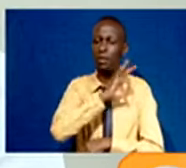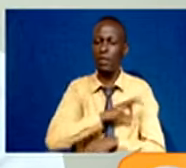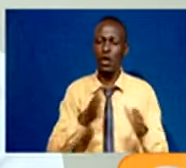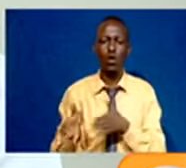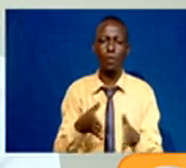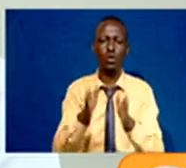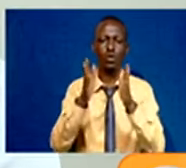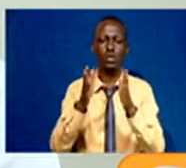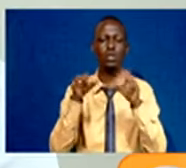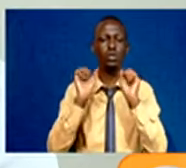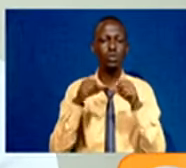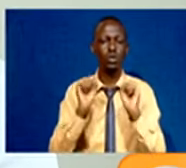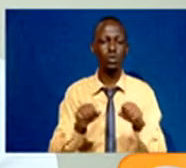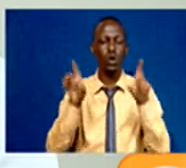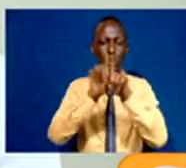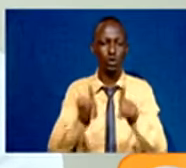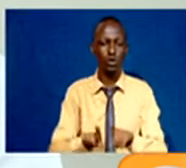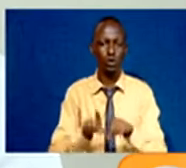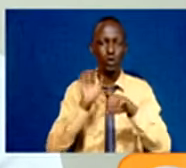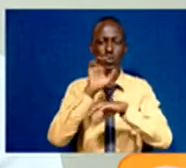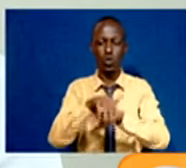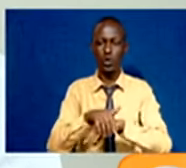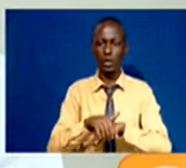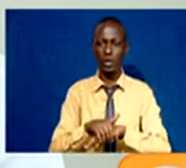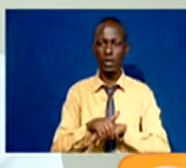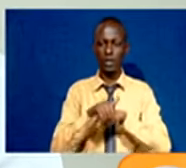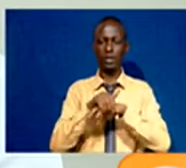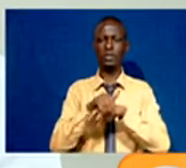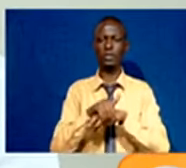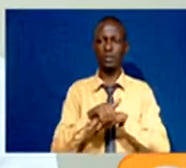are able to partake in the global sphere.